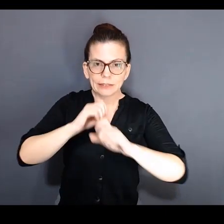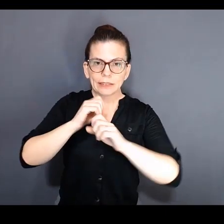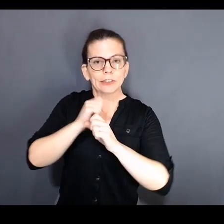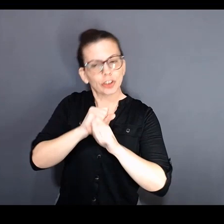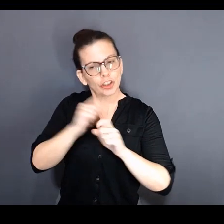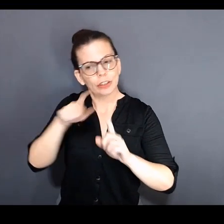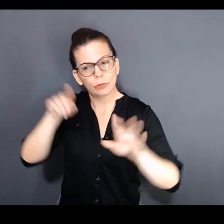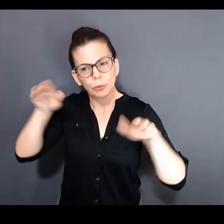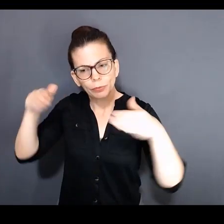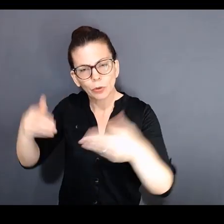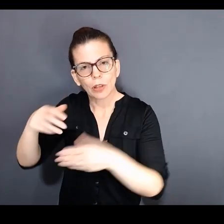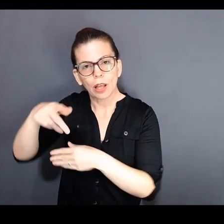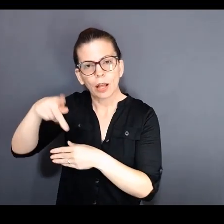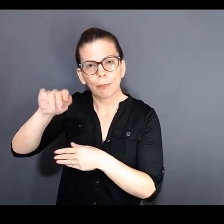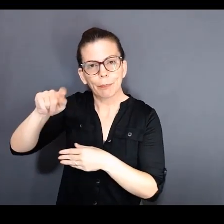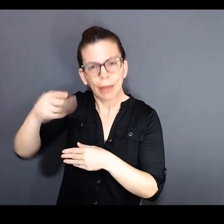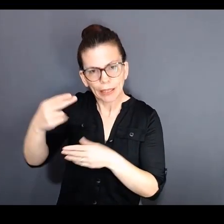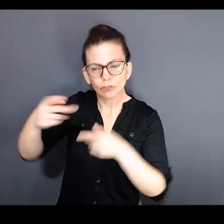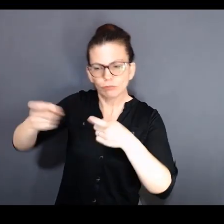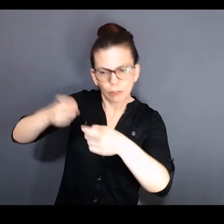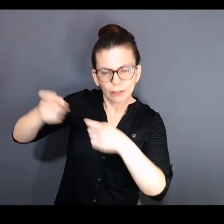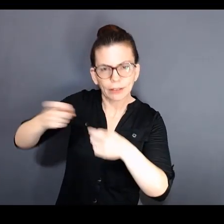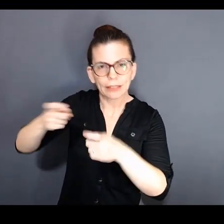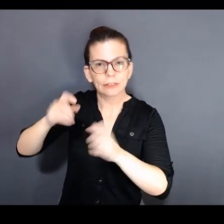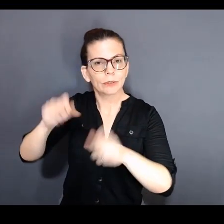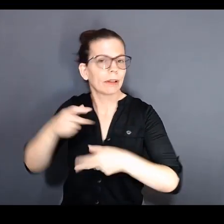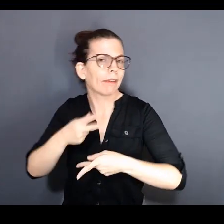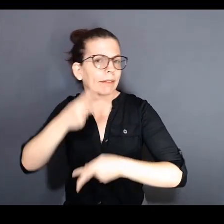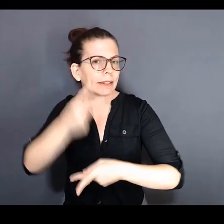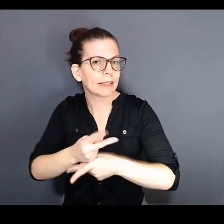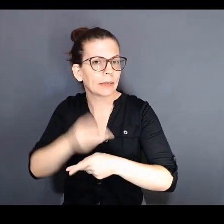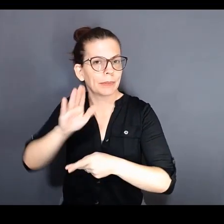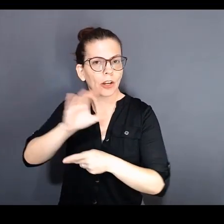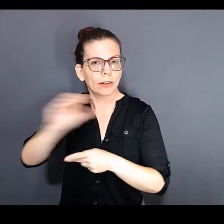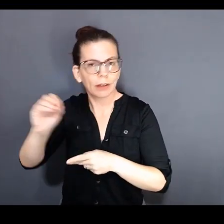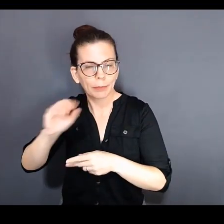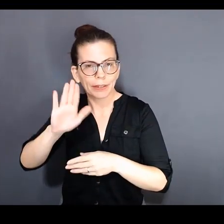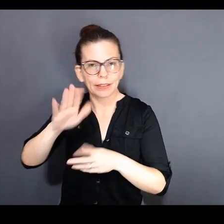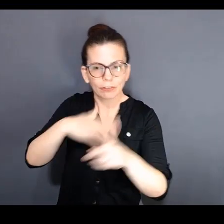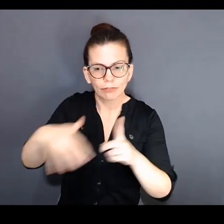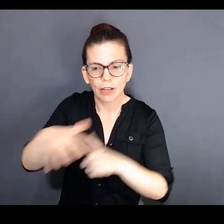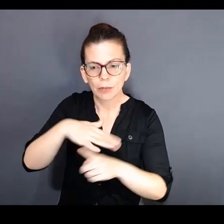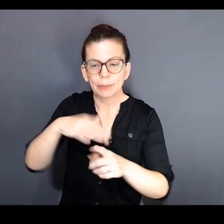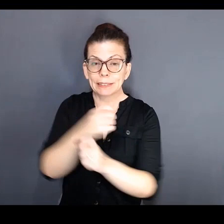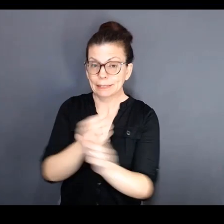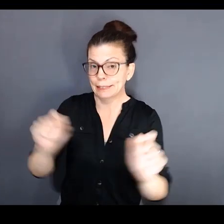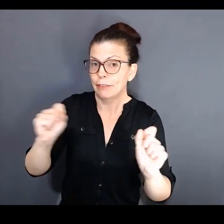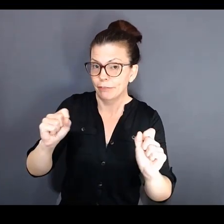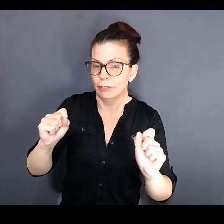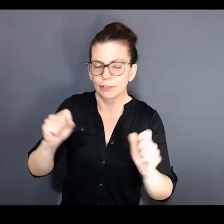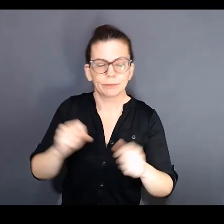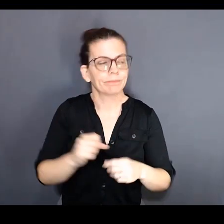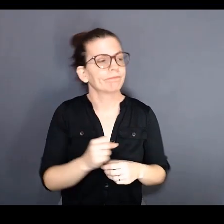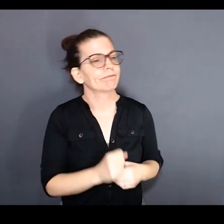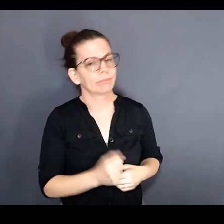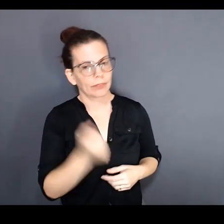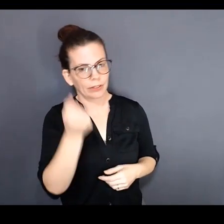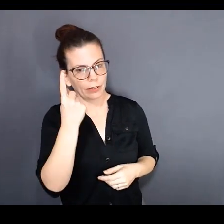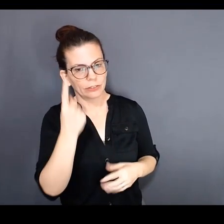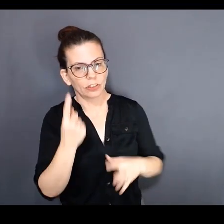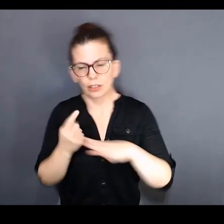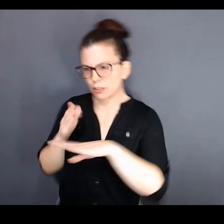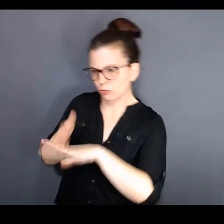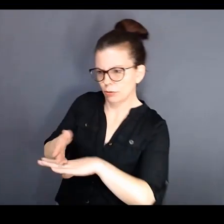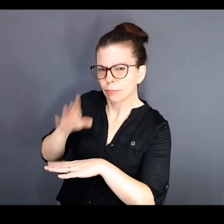and security teams should be focused on patching and remediating so that they can keep their companies, their environment safe.